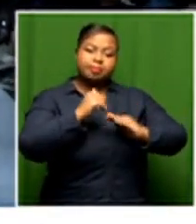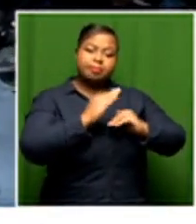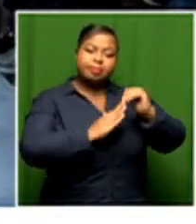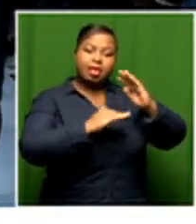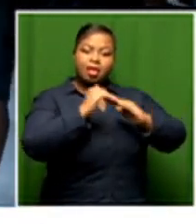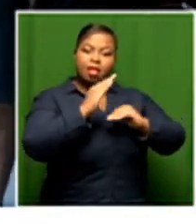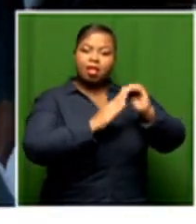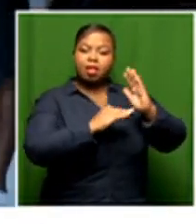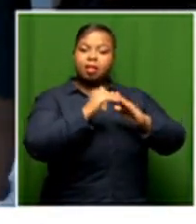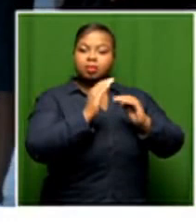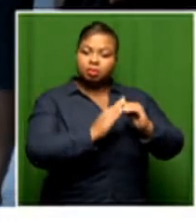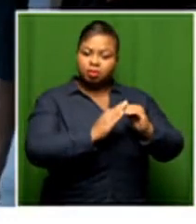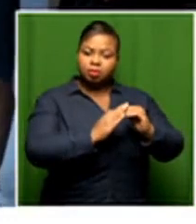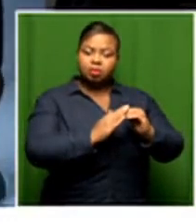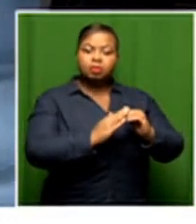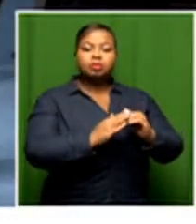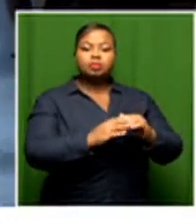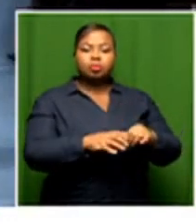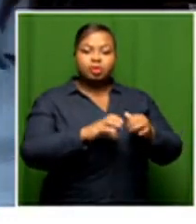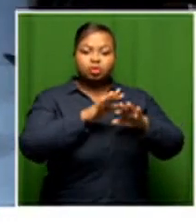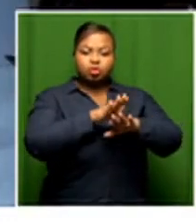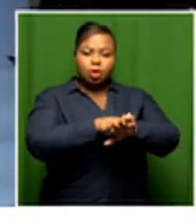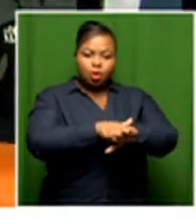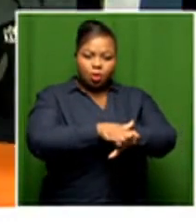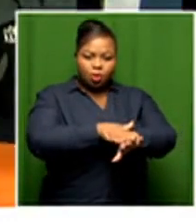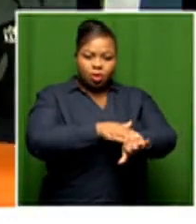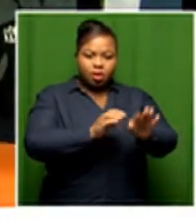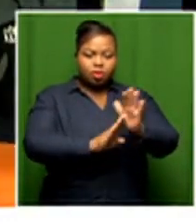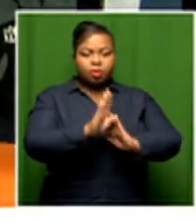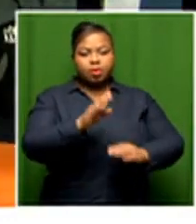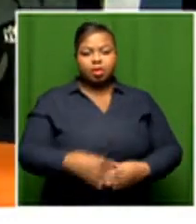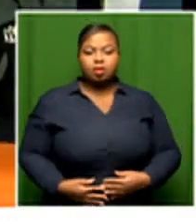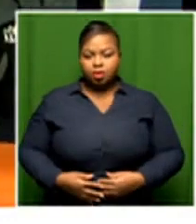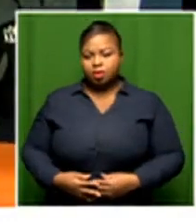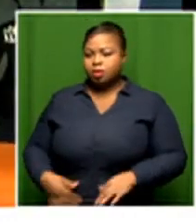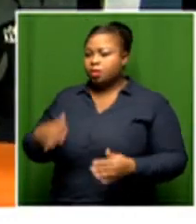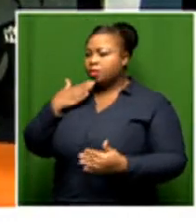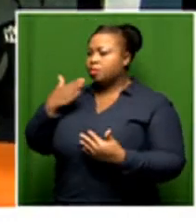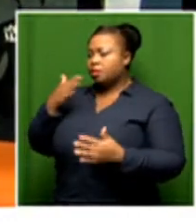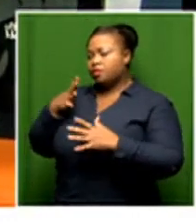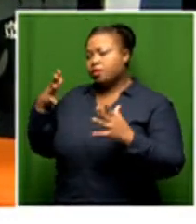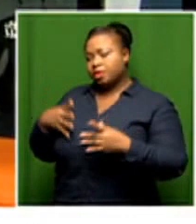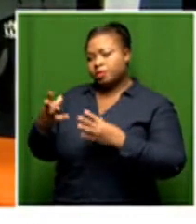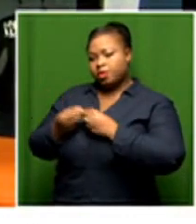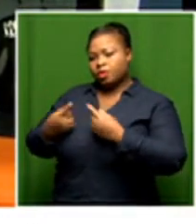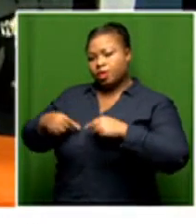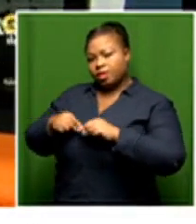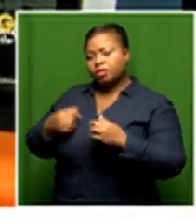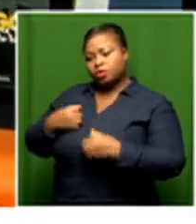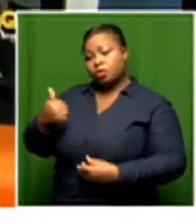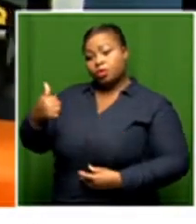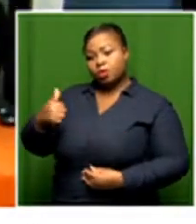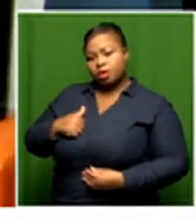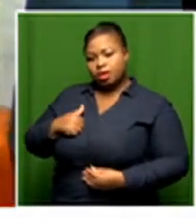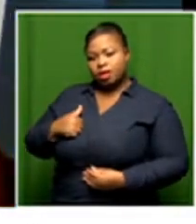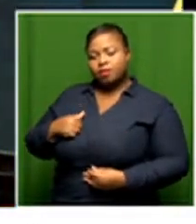put foundation and you just put the roof. You build step by step. Thank you so much, Ephraim, for joining us, and we do wish you all the best